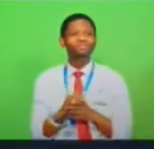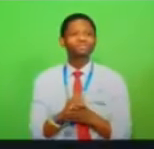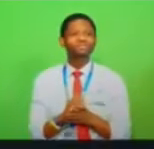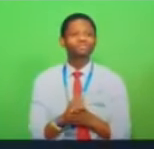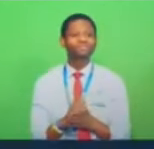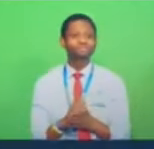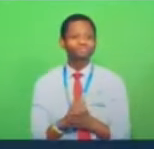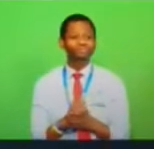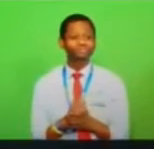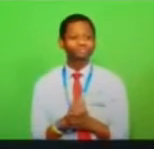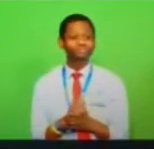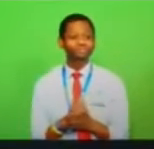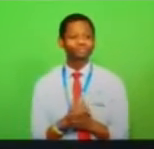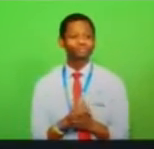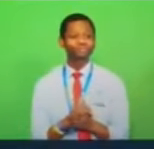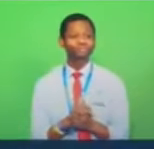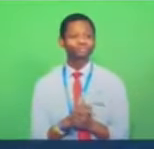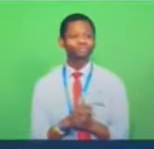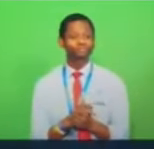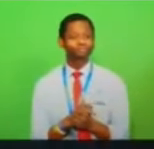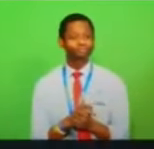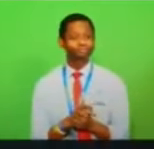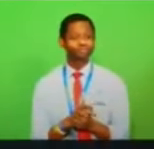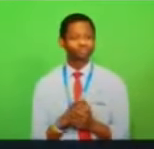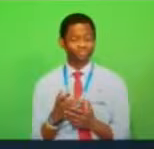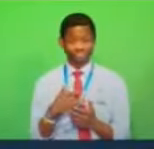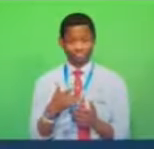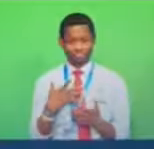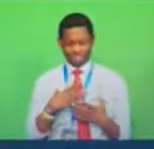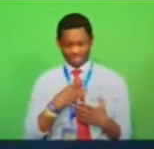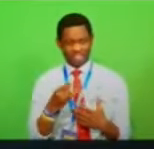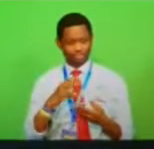you. I've fallen in love with this statement by our chairman